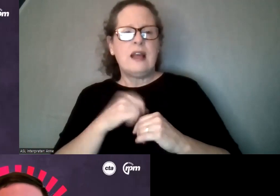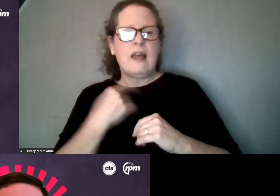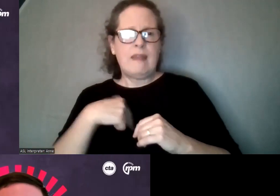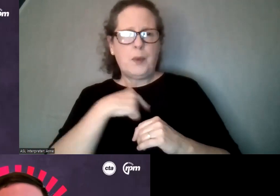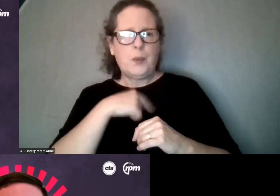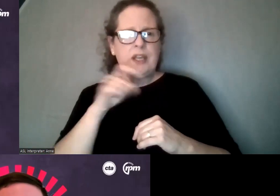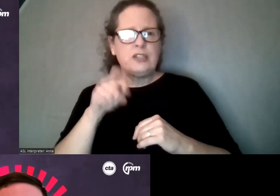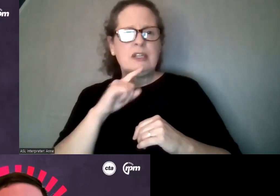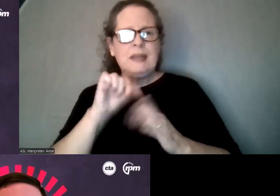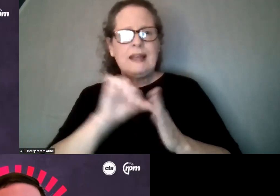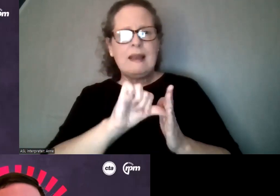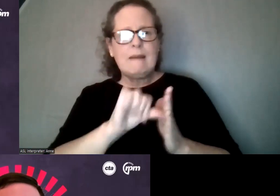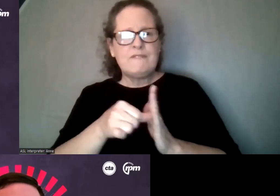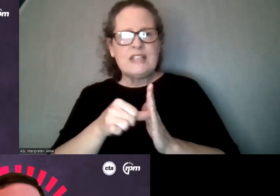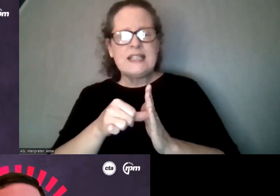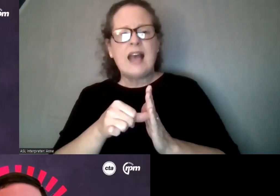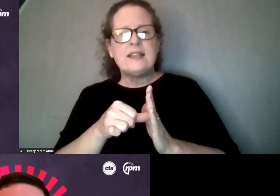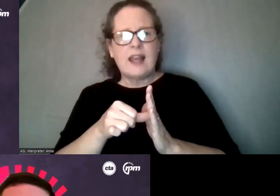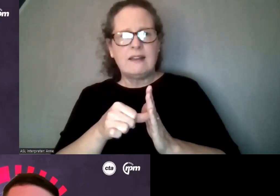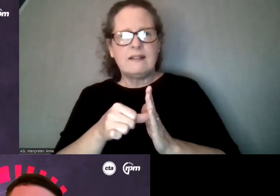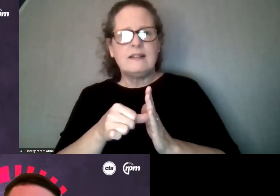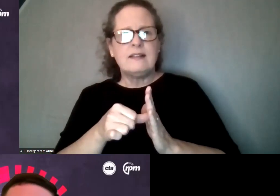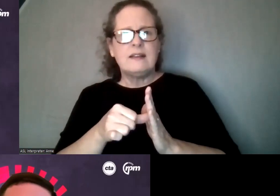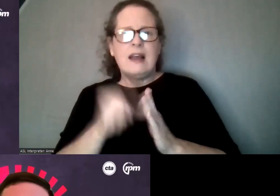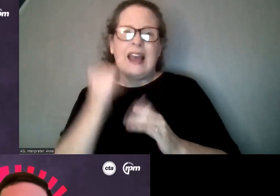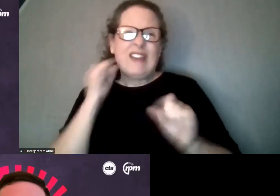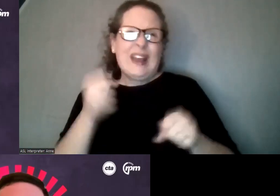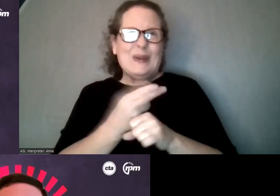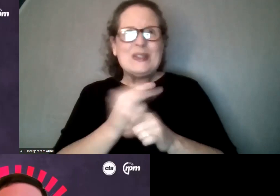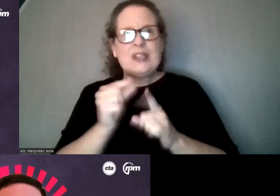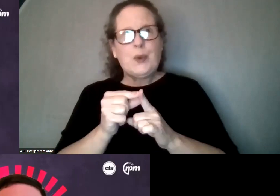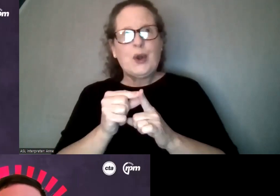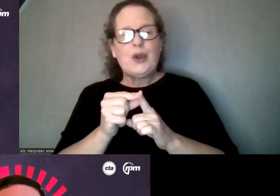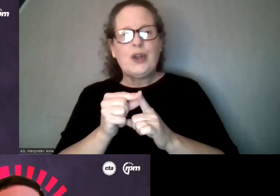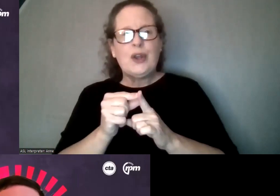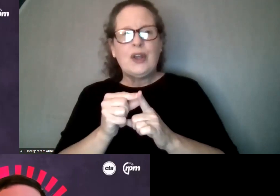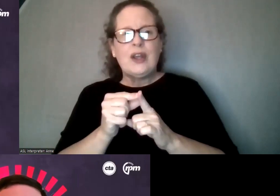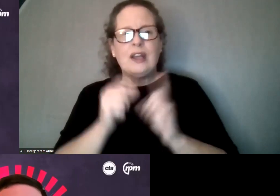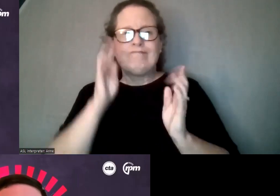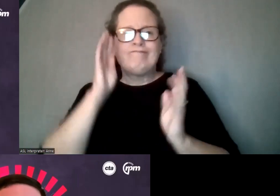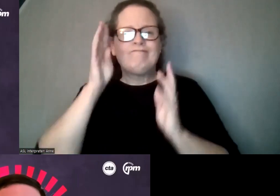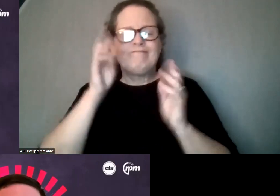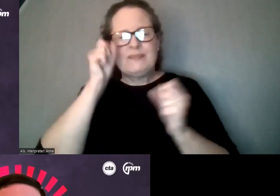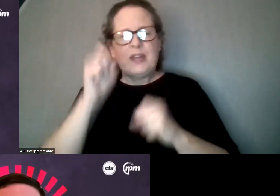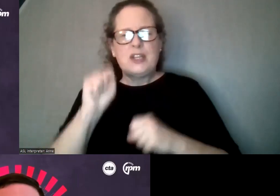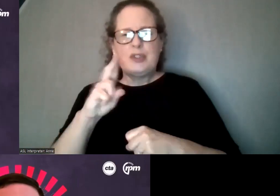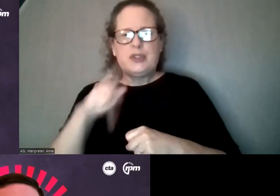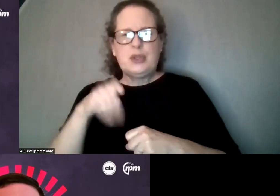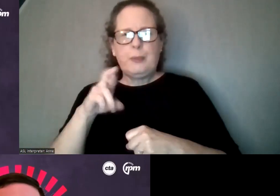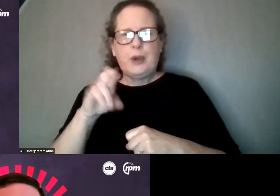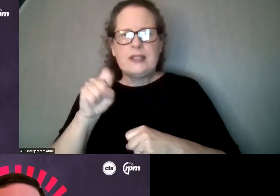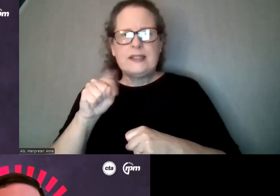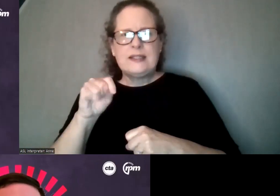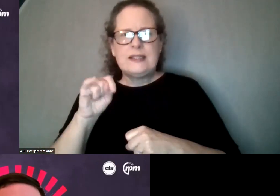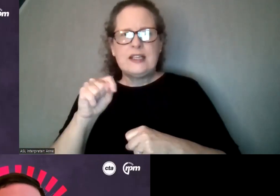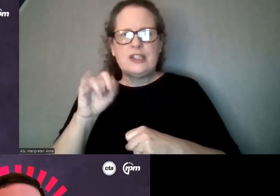should be emphasizing the, if I can use the word superstition, about the